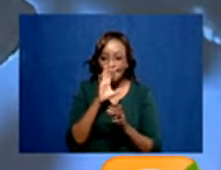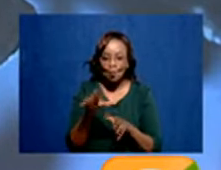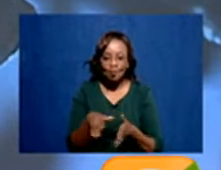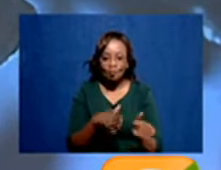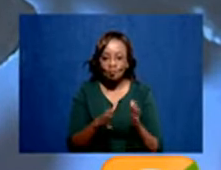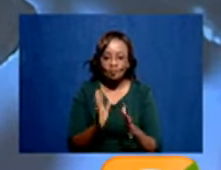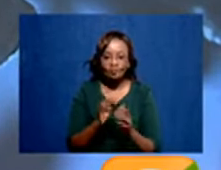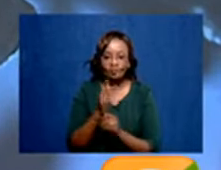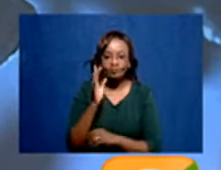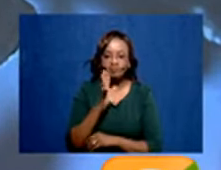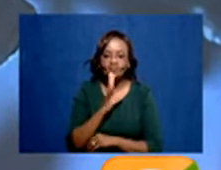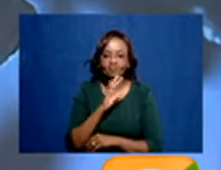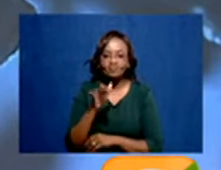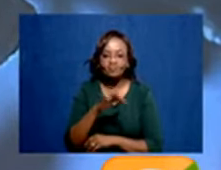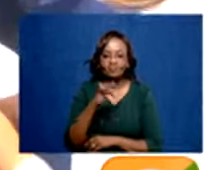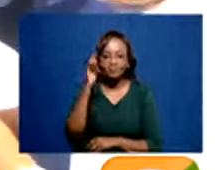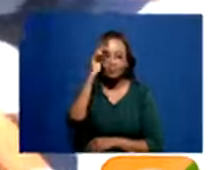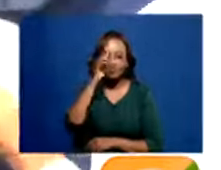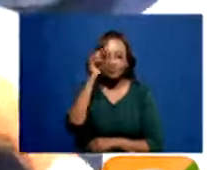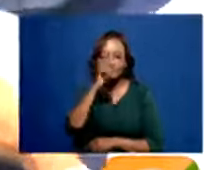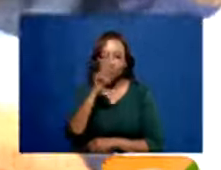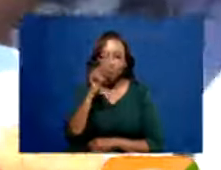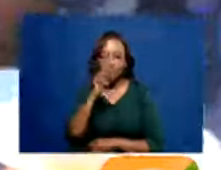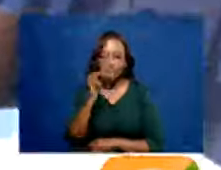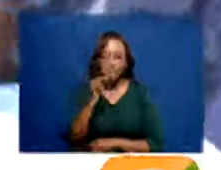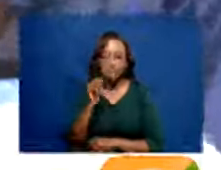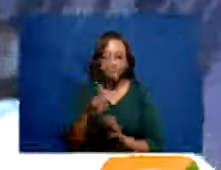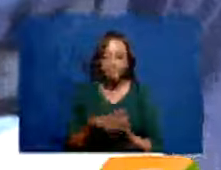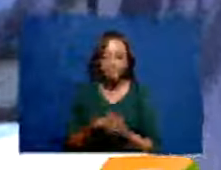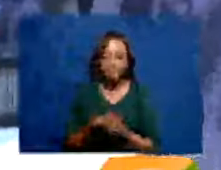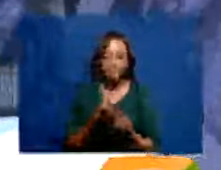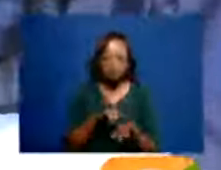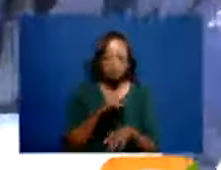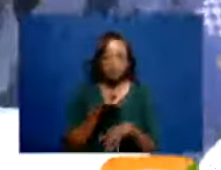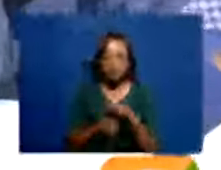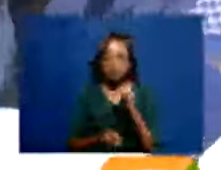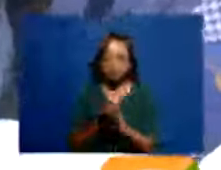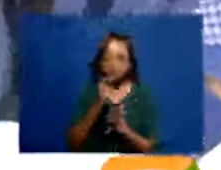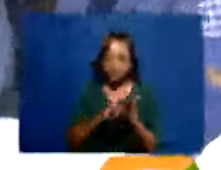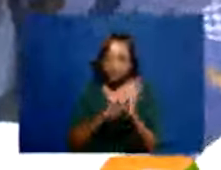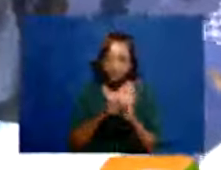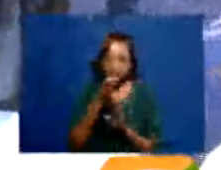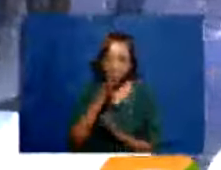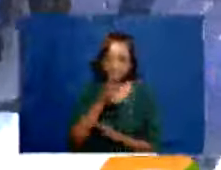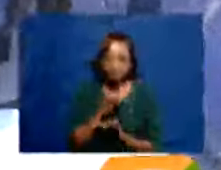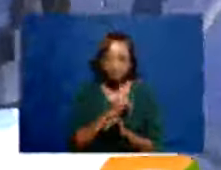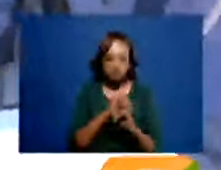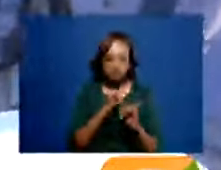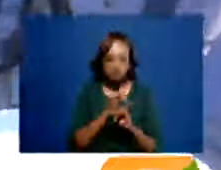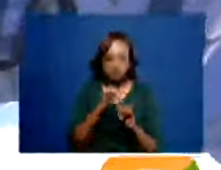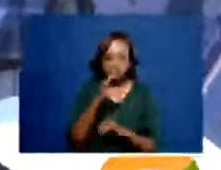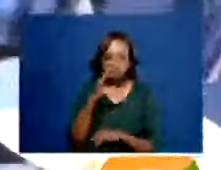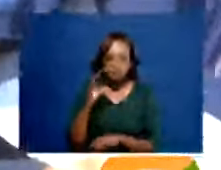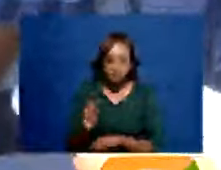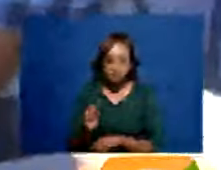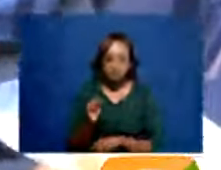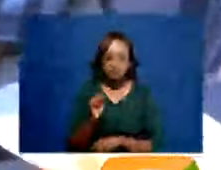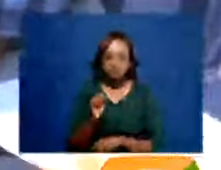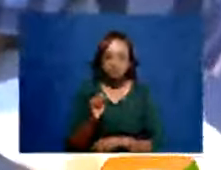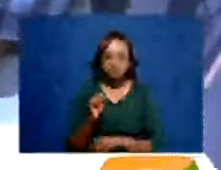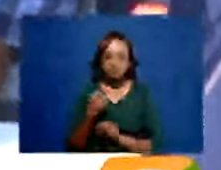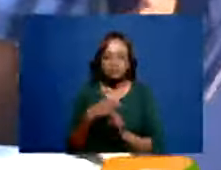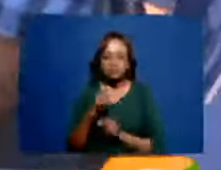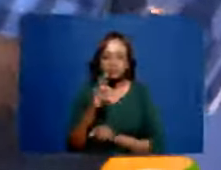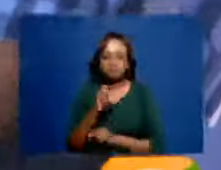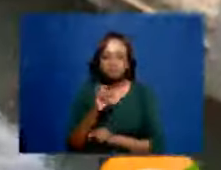masses. Speaking in Darakanidhi during the commissioning of the county's water project, Water Sanitation and Irrigation Cabinet Secretary Zachary